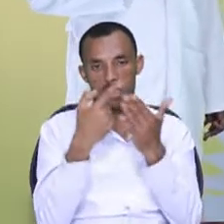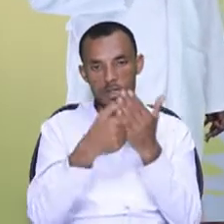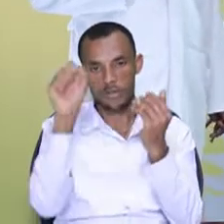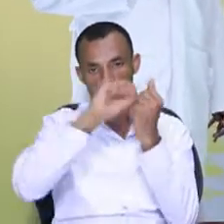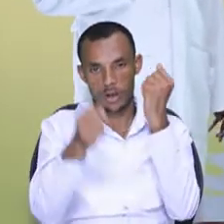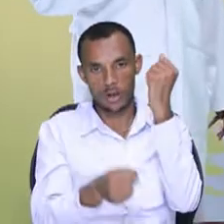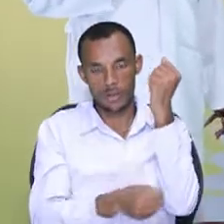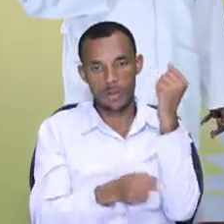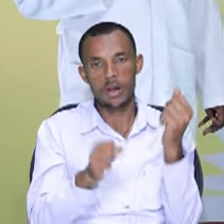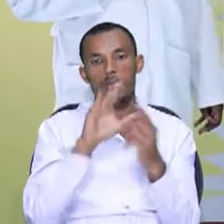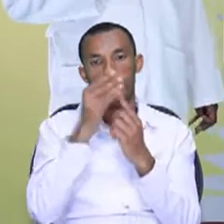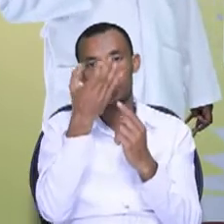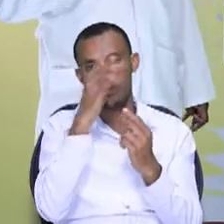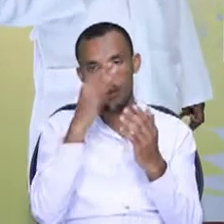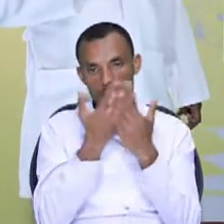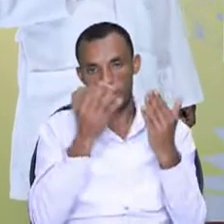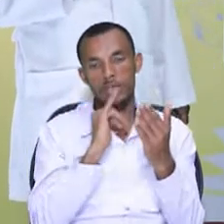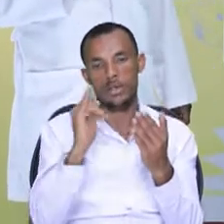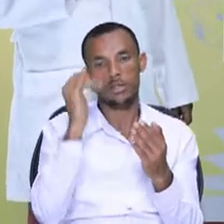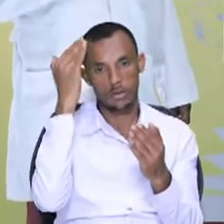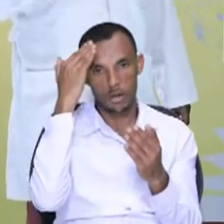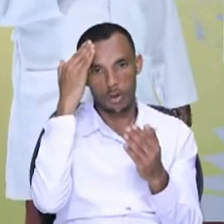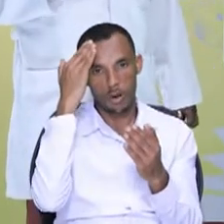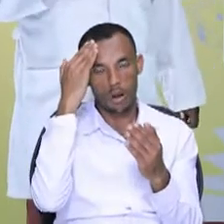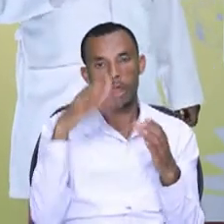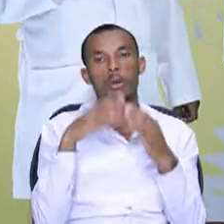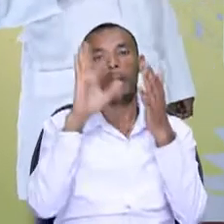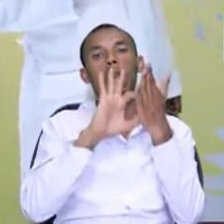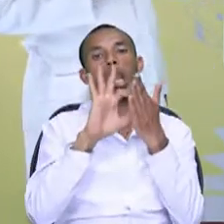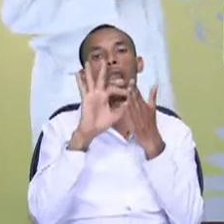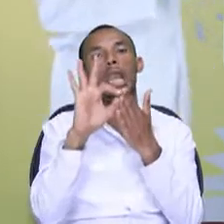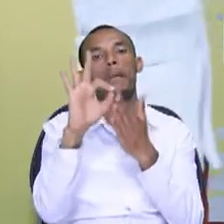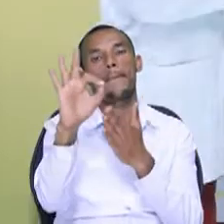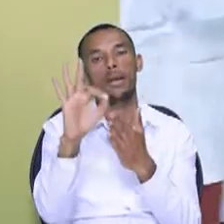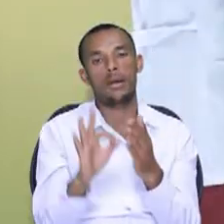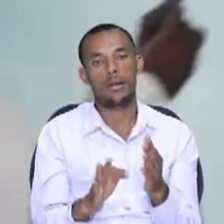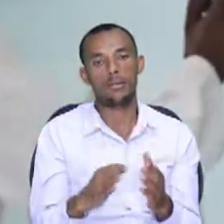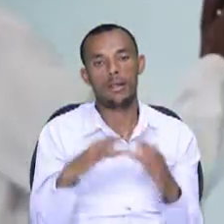fundamental property of elements is known as atomic number.